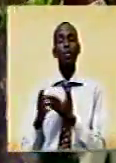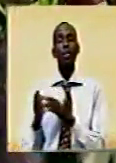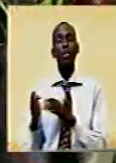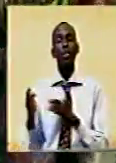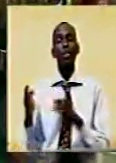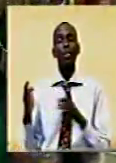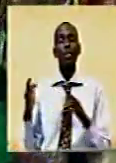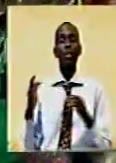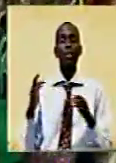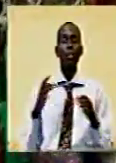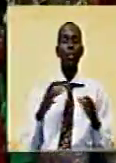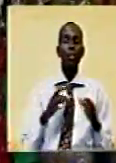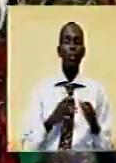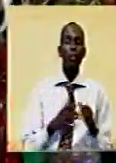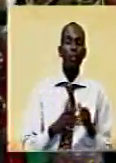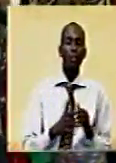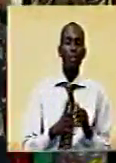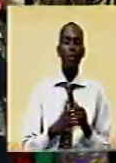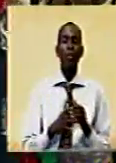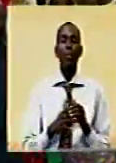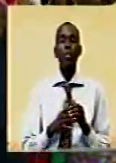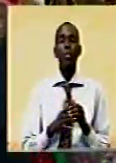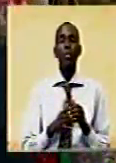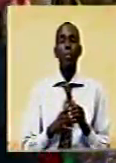Thank you.